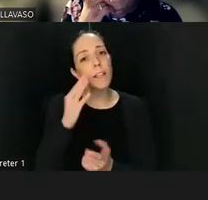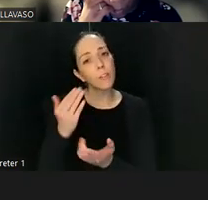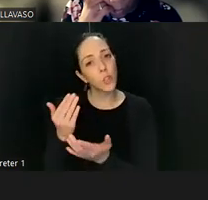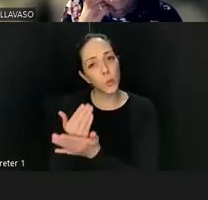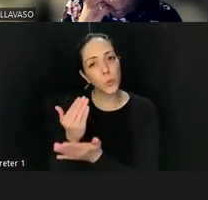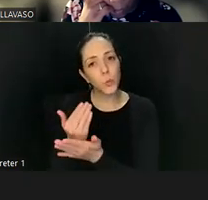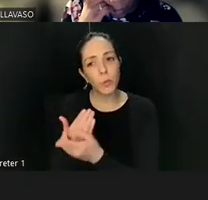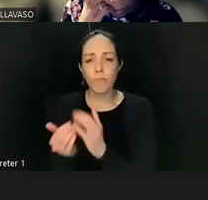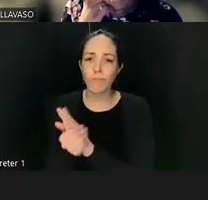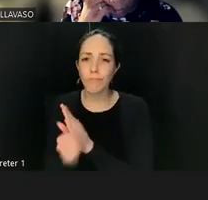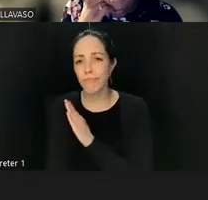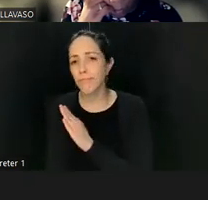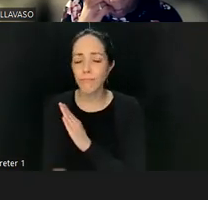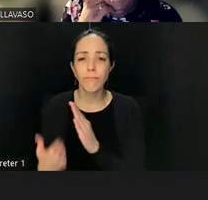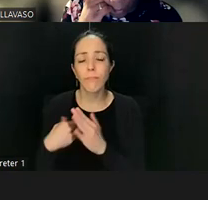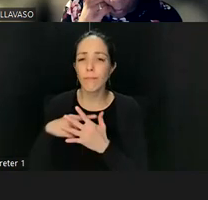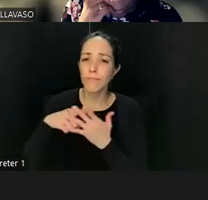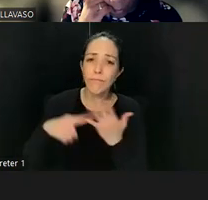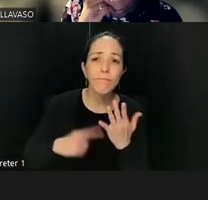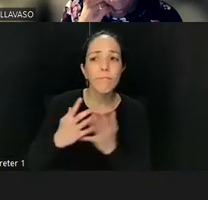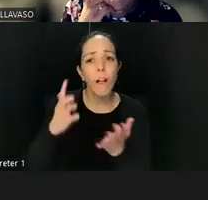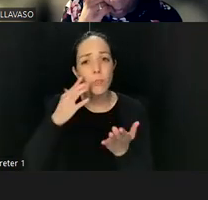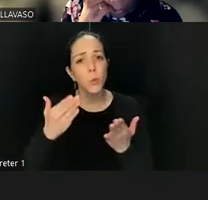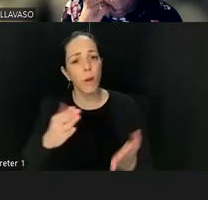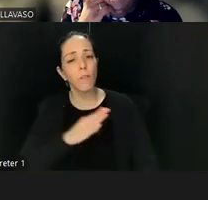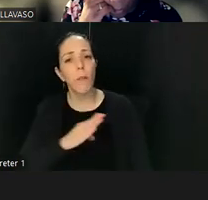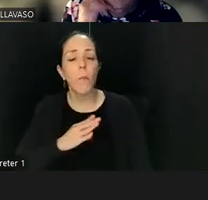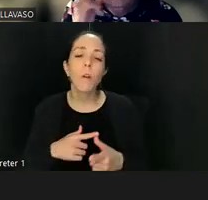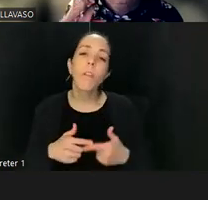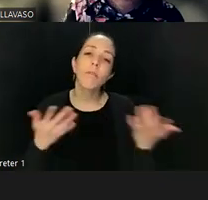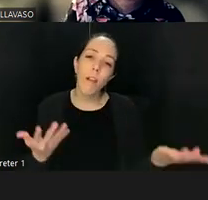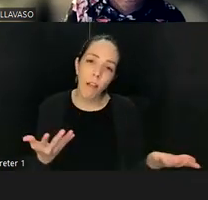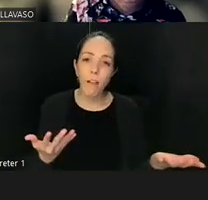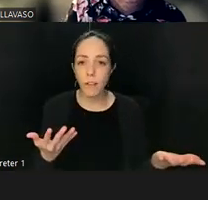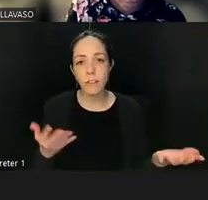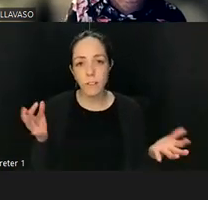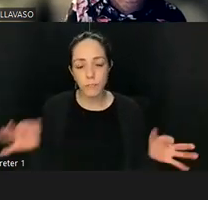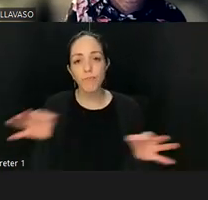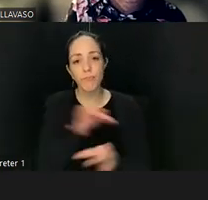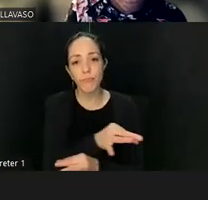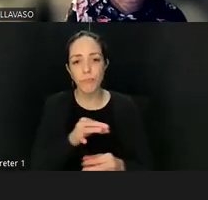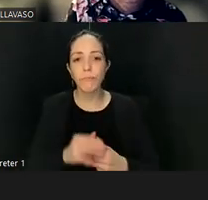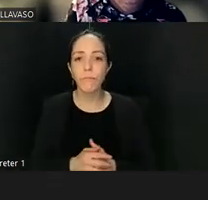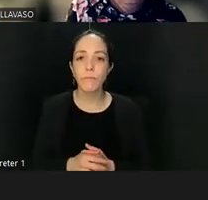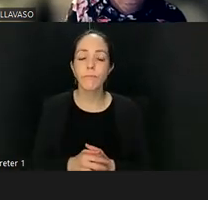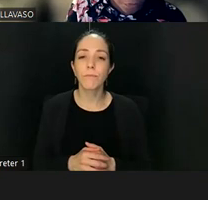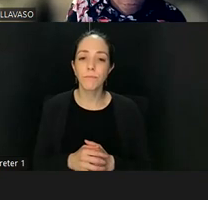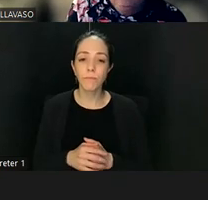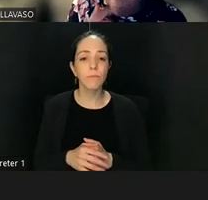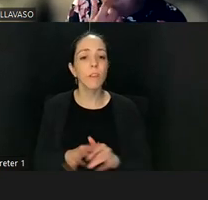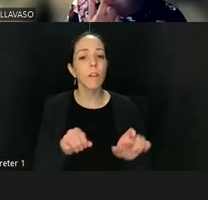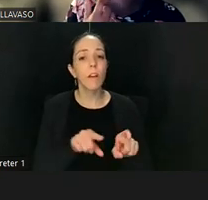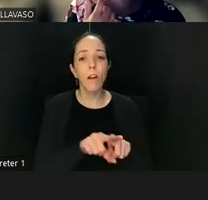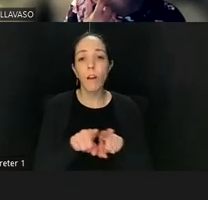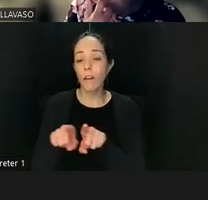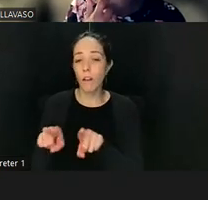that person's starting to get burned out, that would be taken into consideration. And the last thing I want you to think about, and I'm surprised